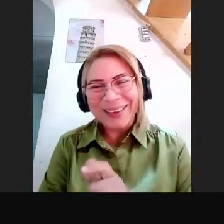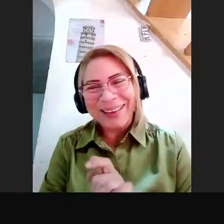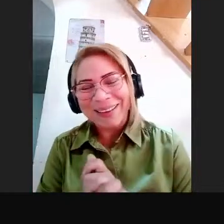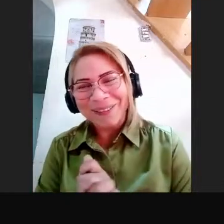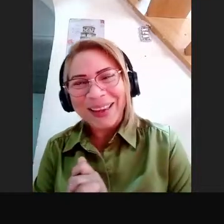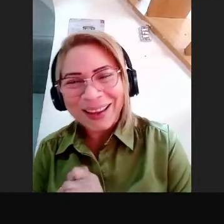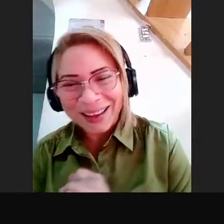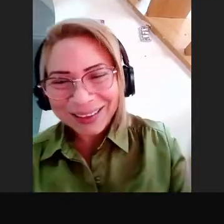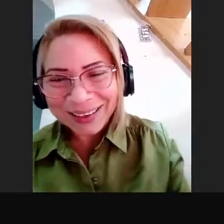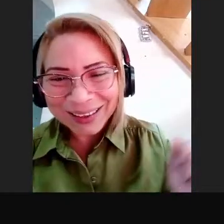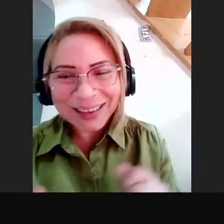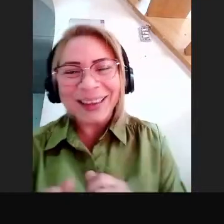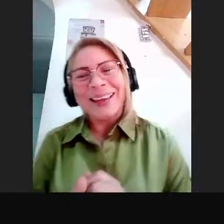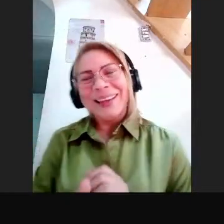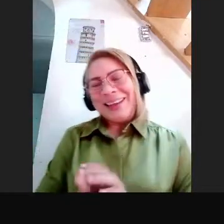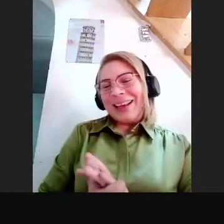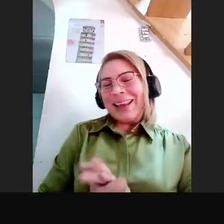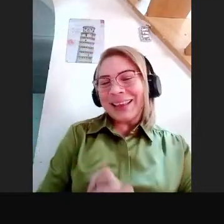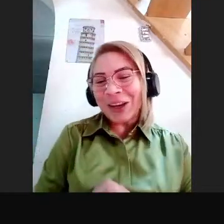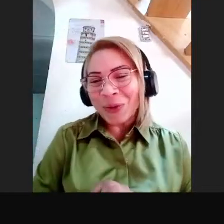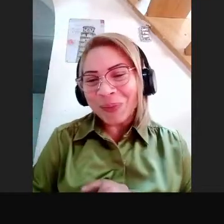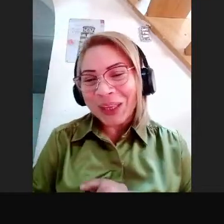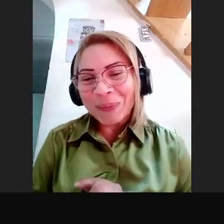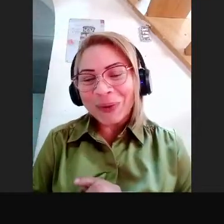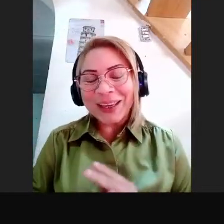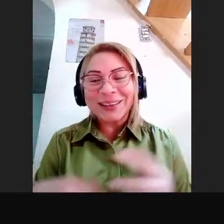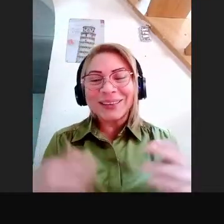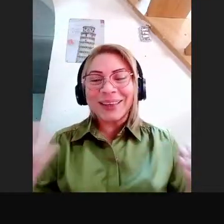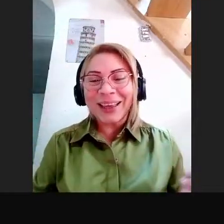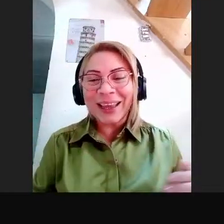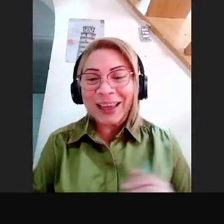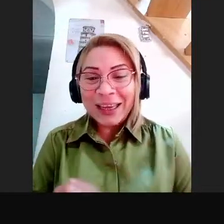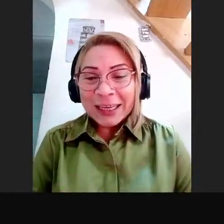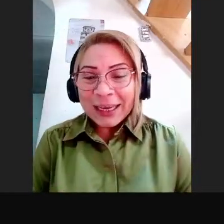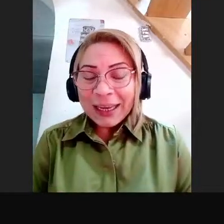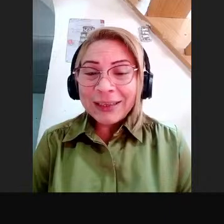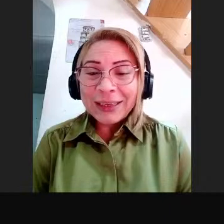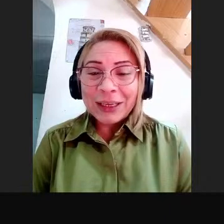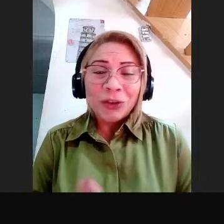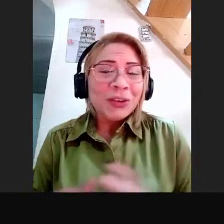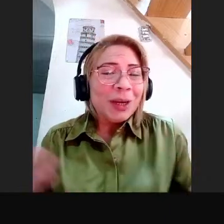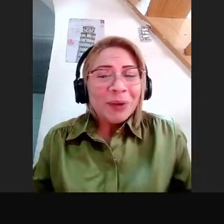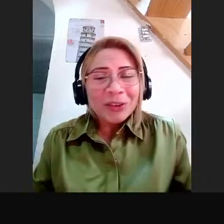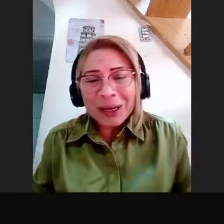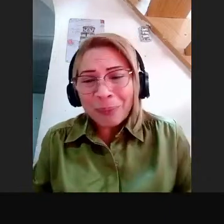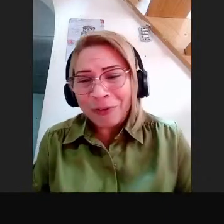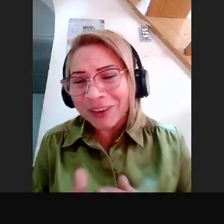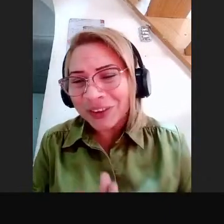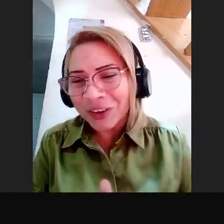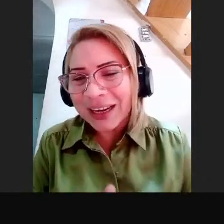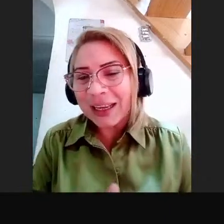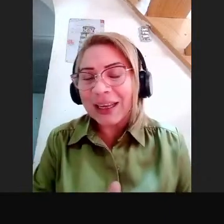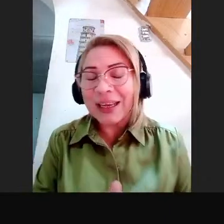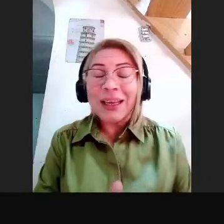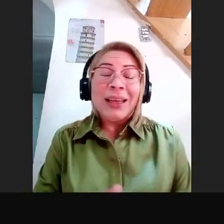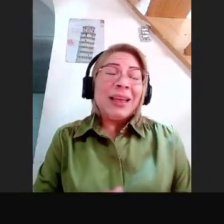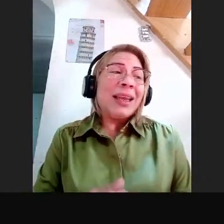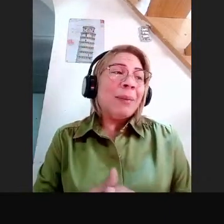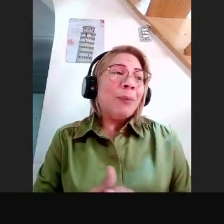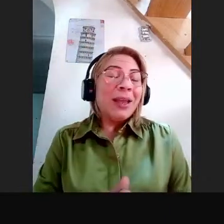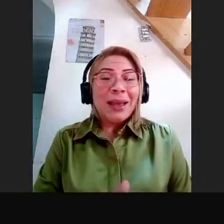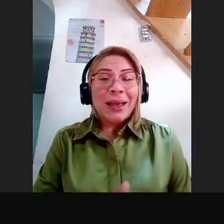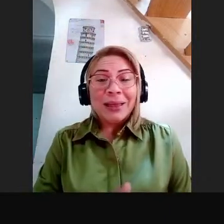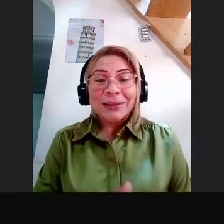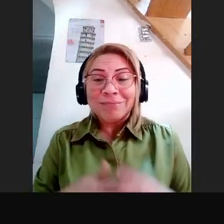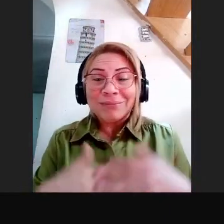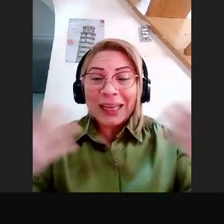So thank you very much for your support. Thank you so much. I love it that you're with me because I know